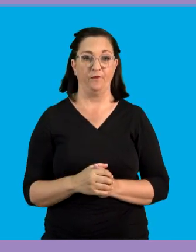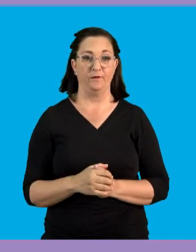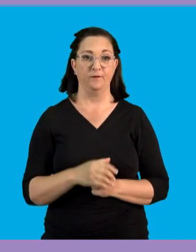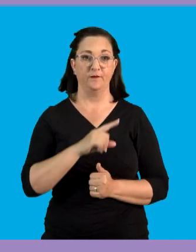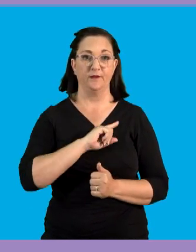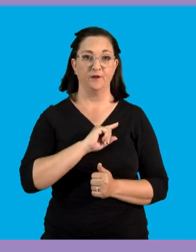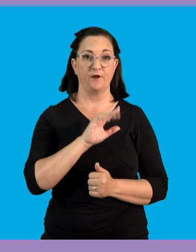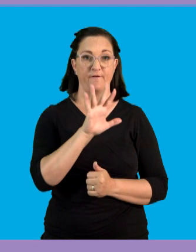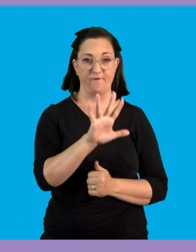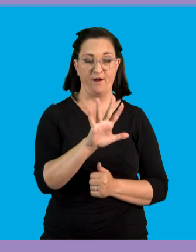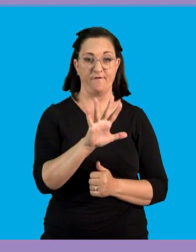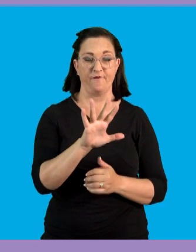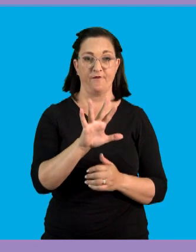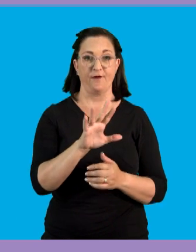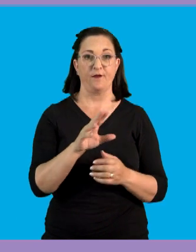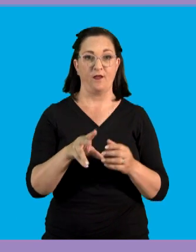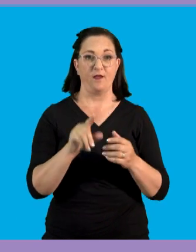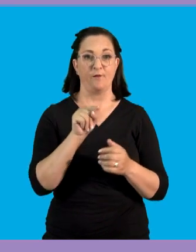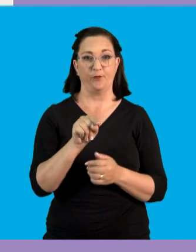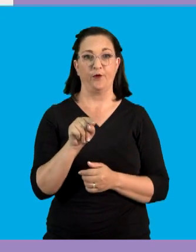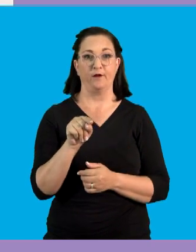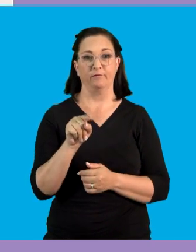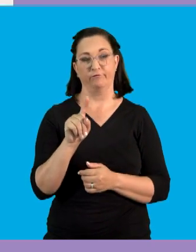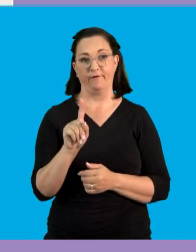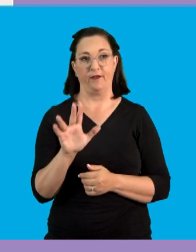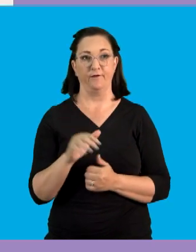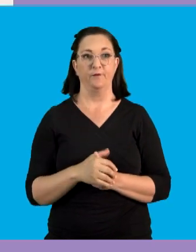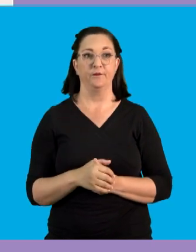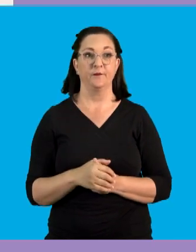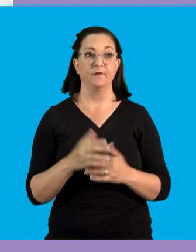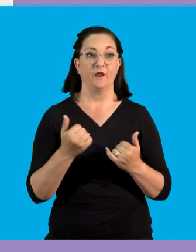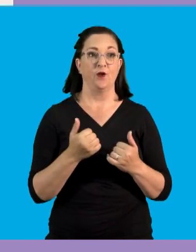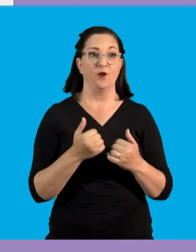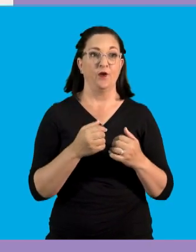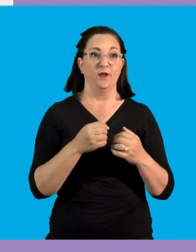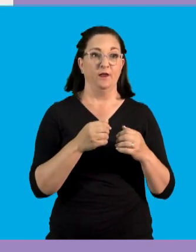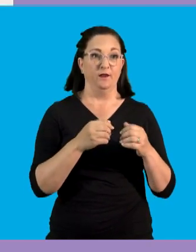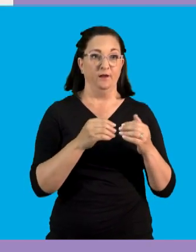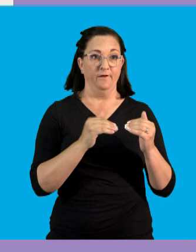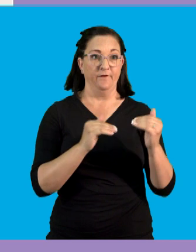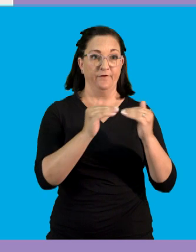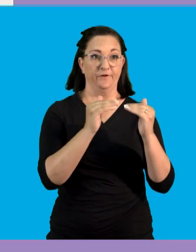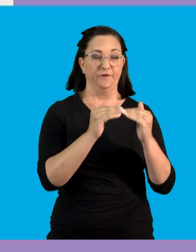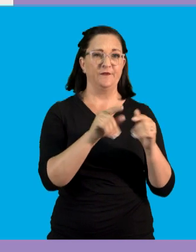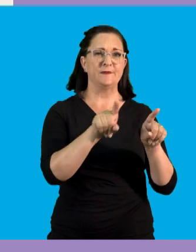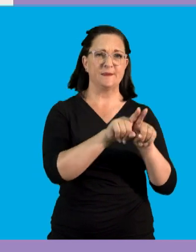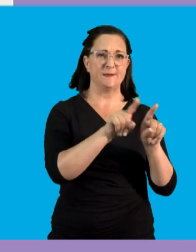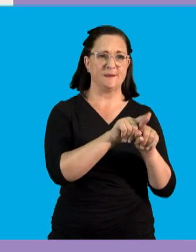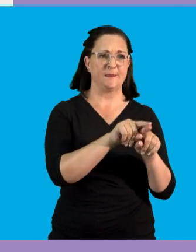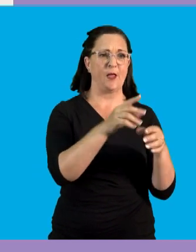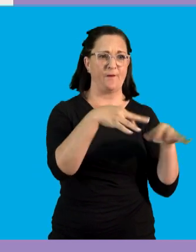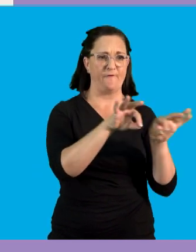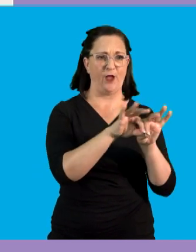1/2. So that is 5 1/2. Then we have equivalent fractions, fractions that have the same